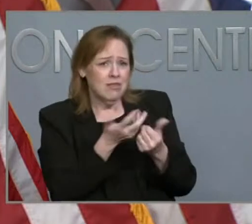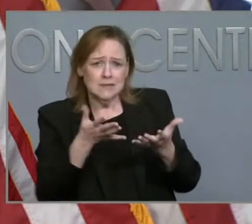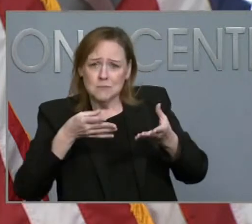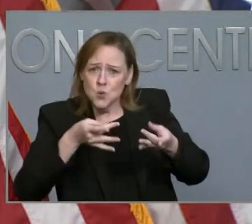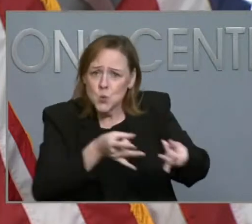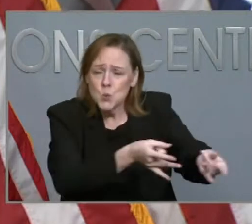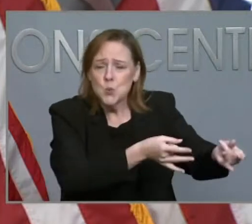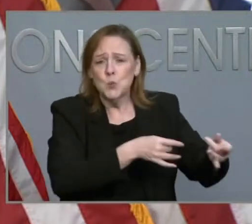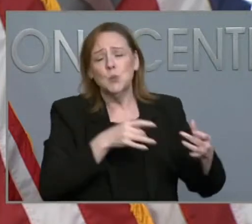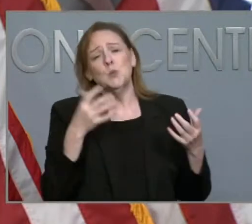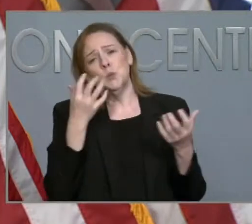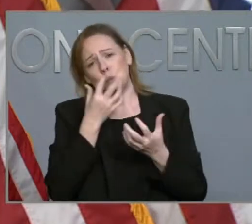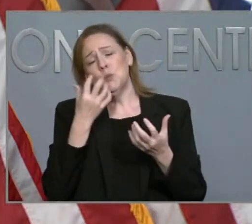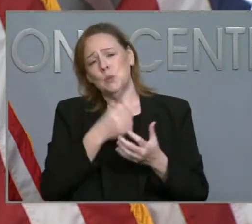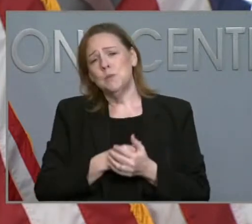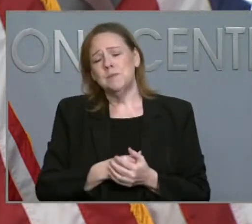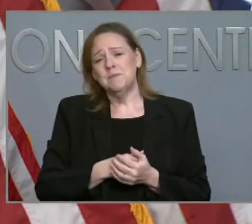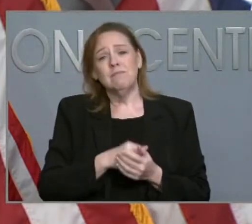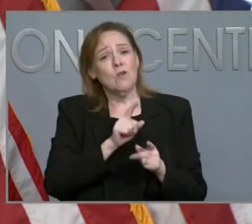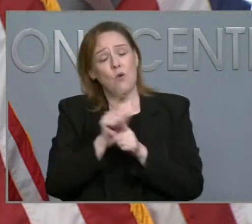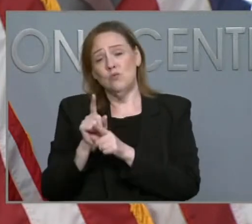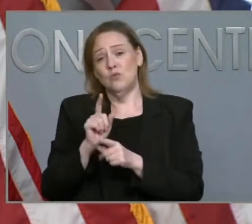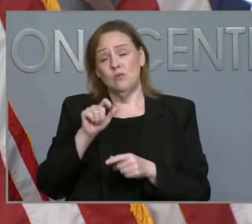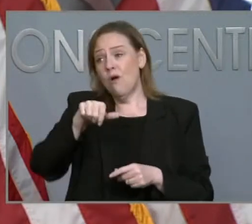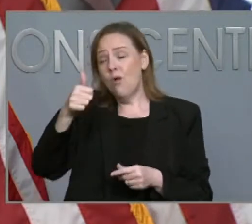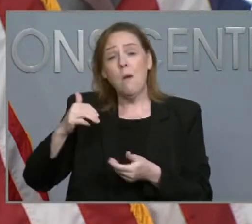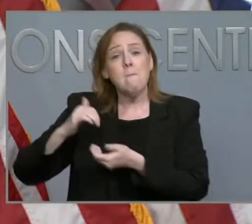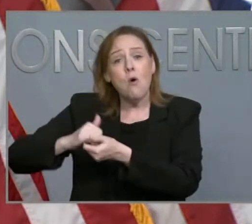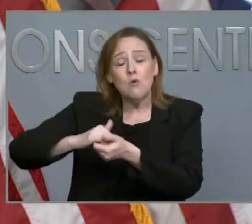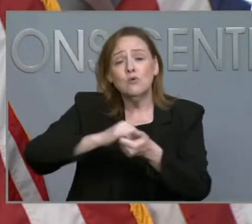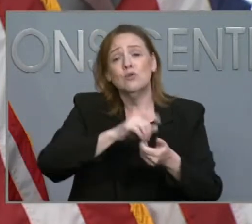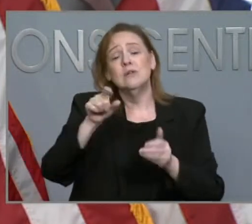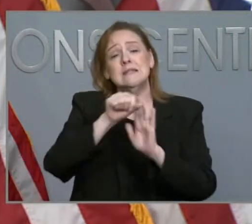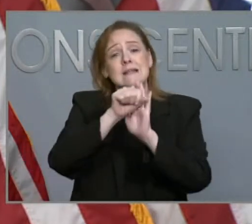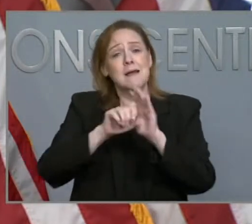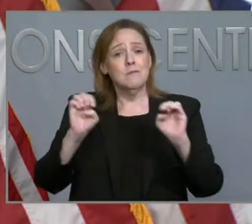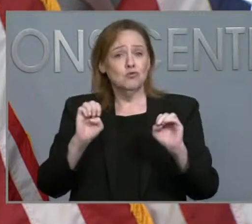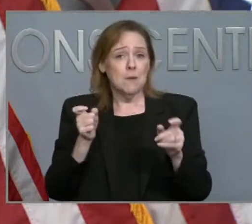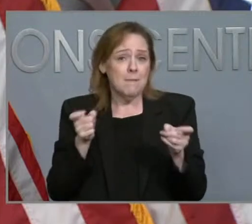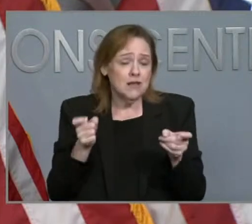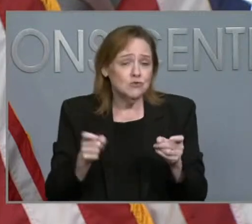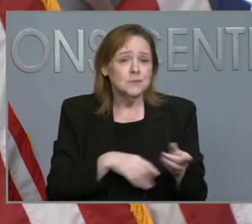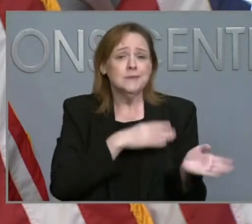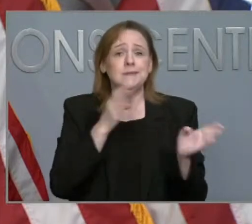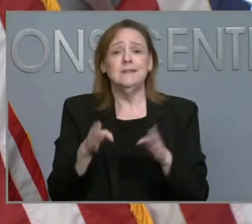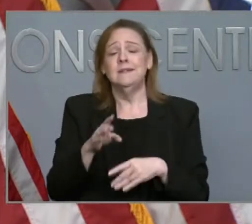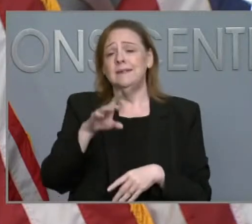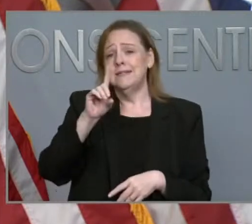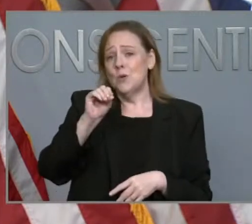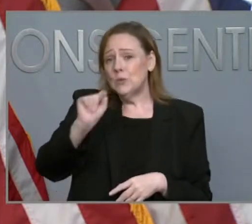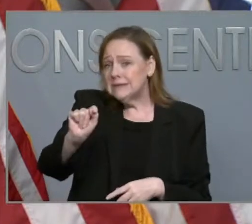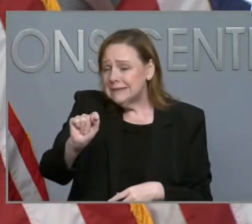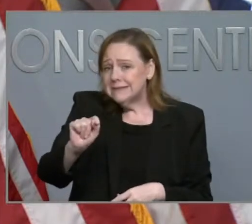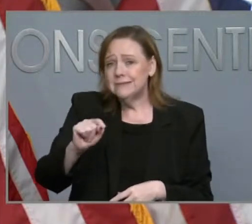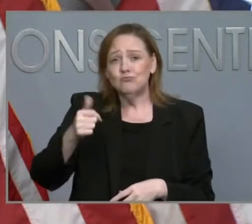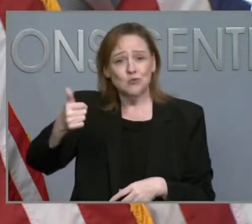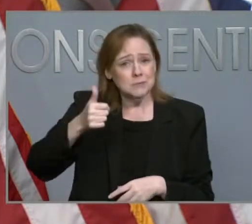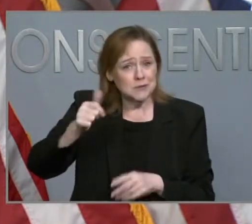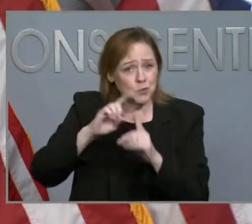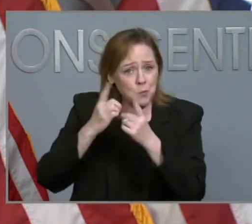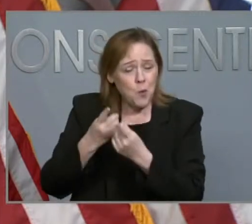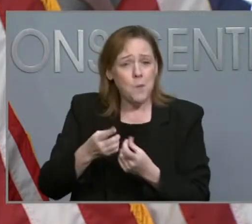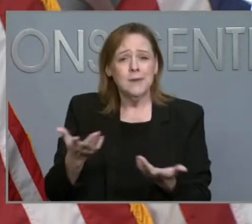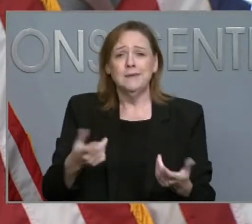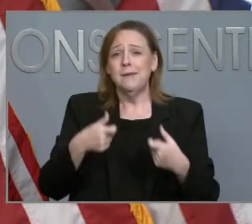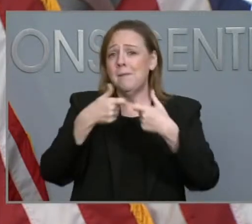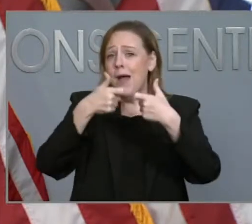smoothly, and also just a testament to our partners with State Emergency Management, DOT, the power companies, so many, North